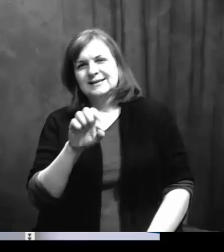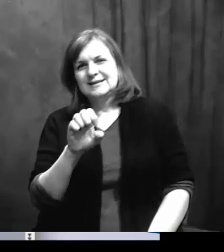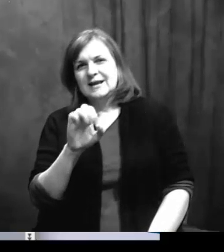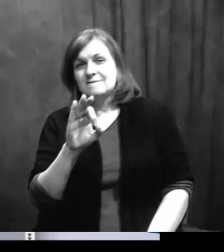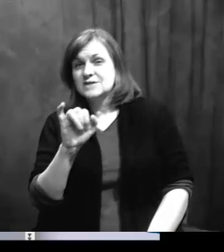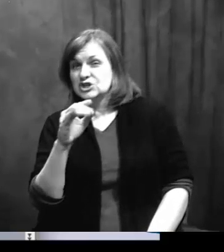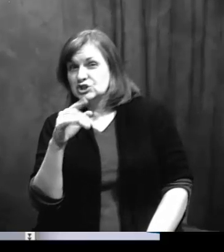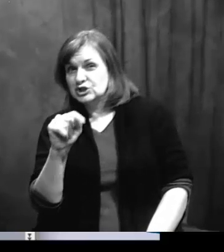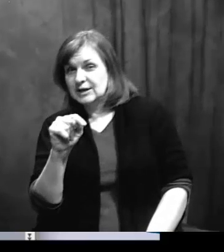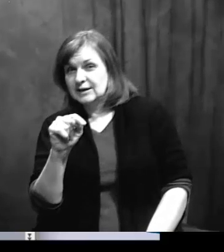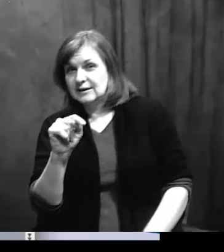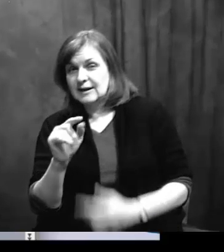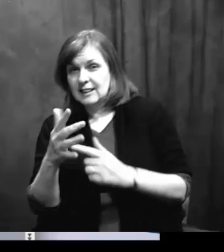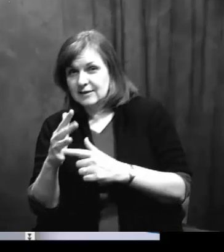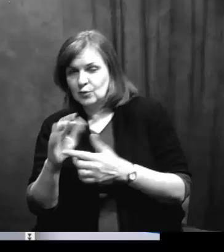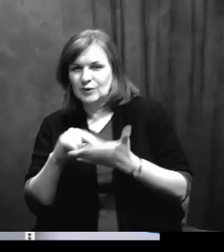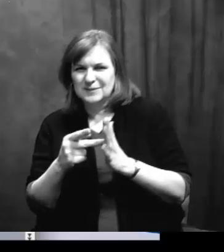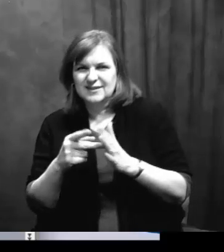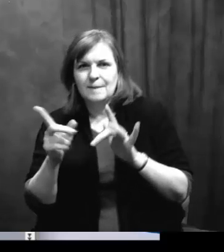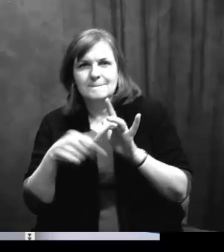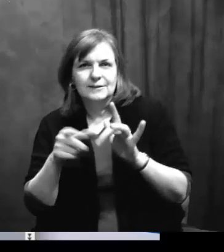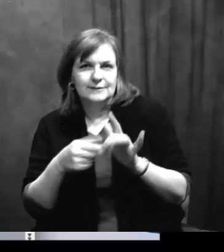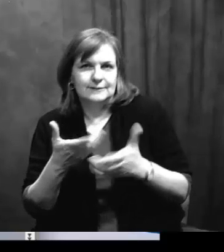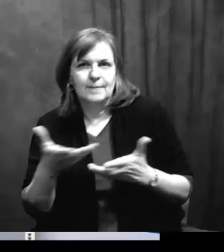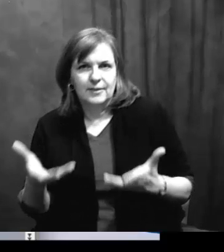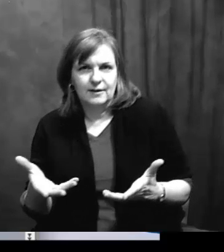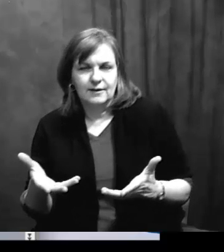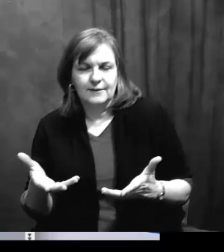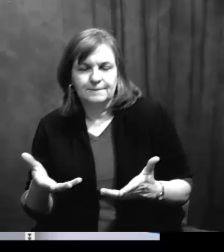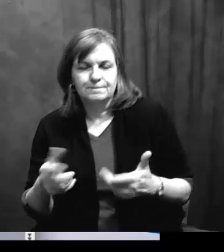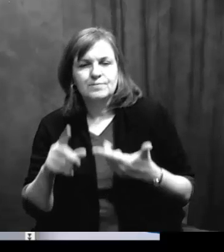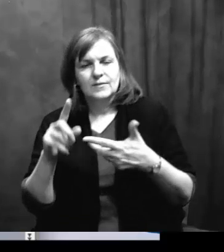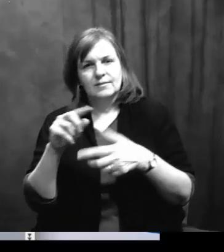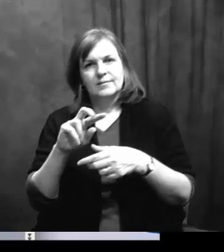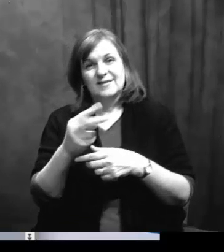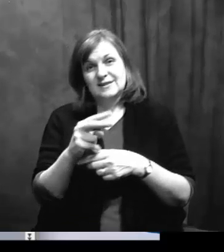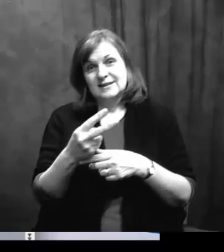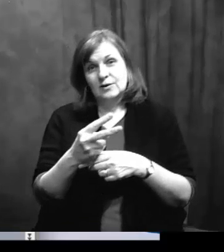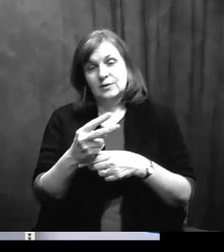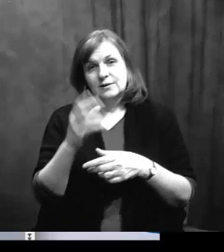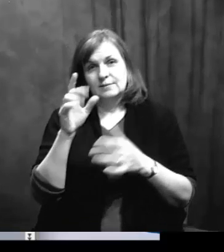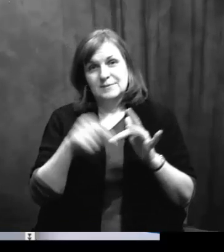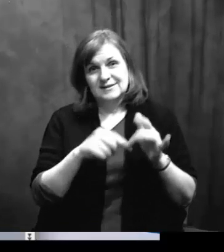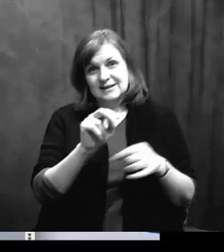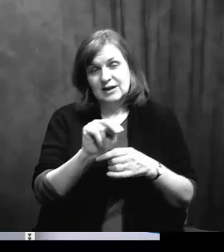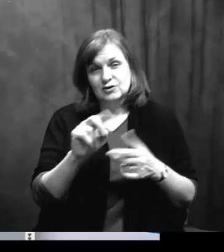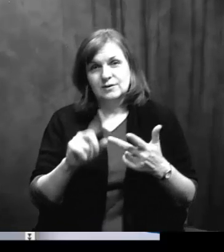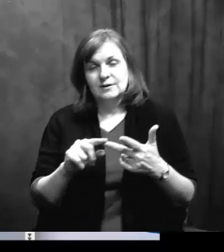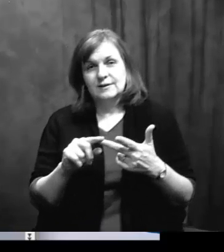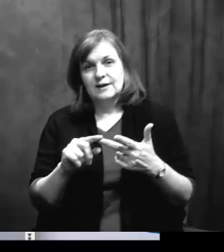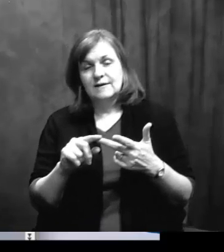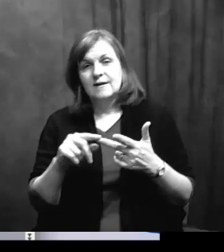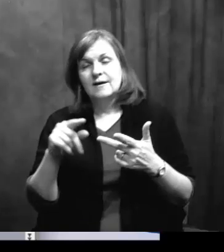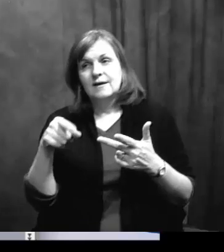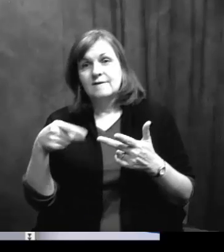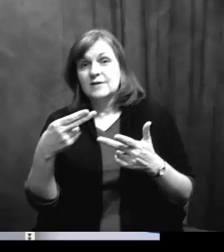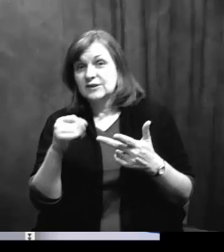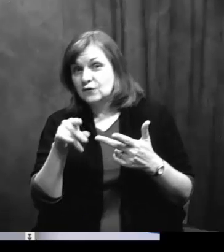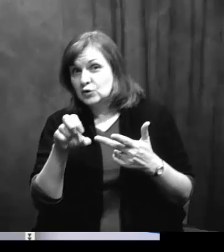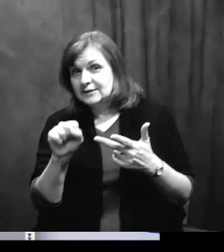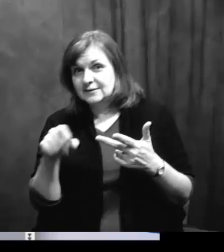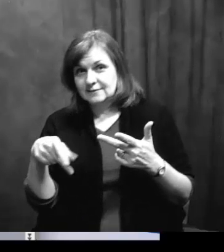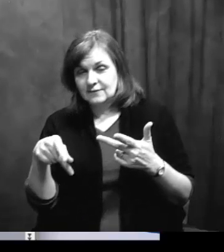call deficient nutrient leaves or nutrient plants here for us. The second one being nitrogen,